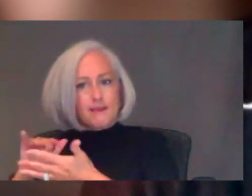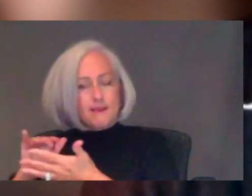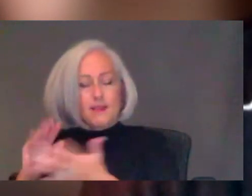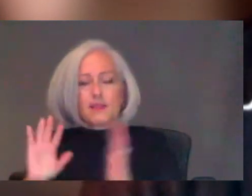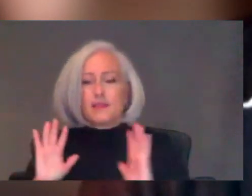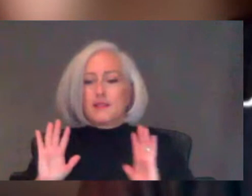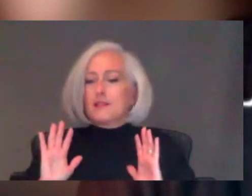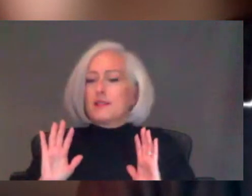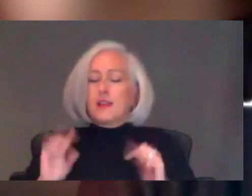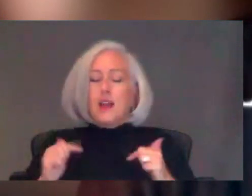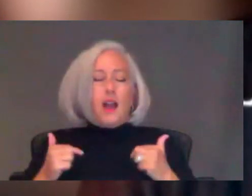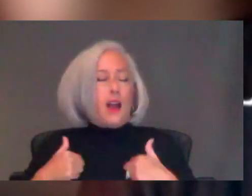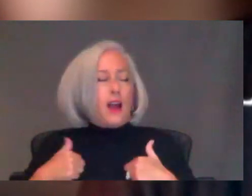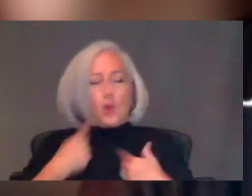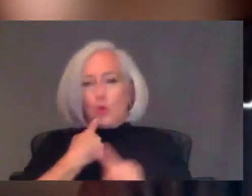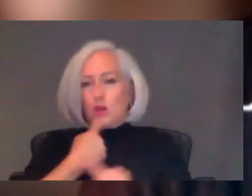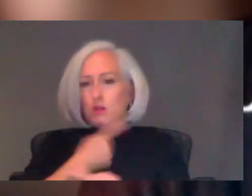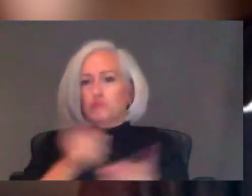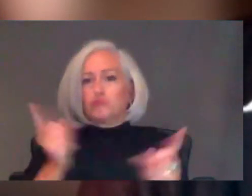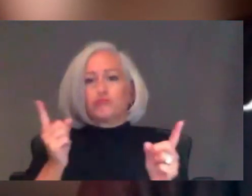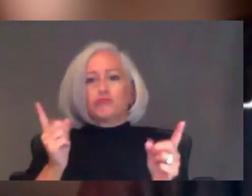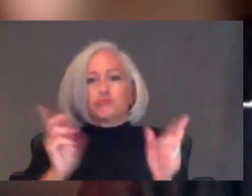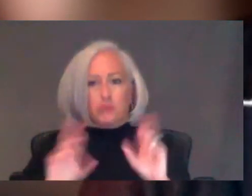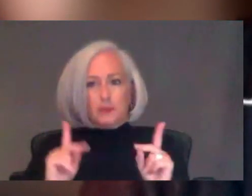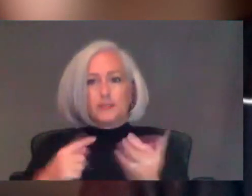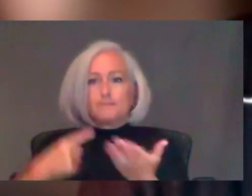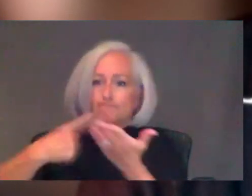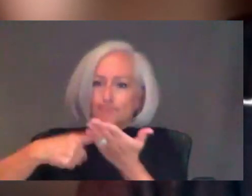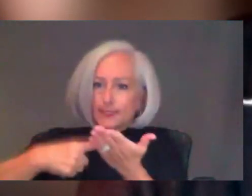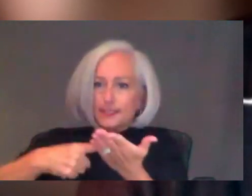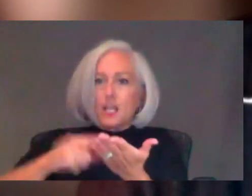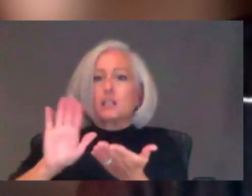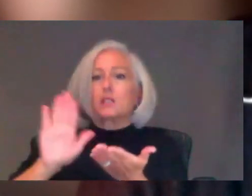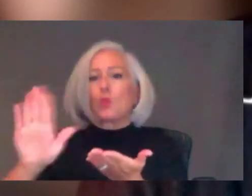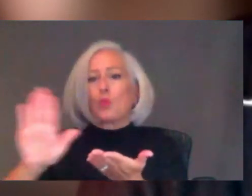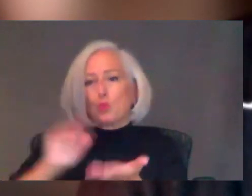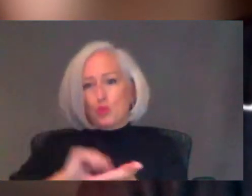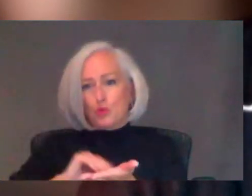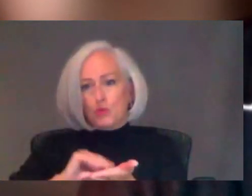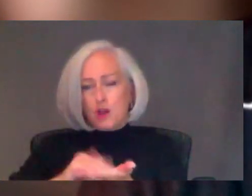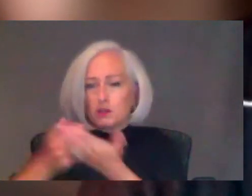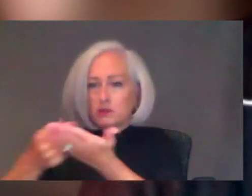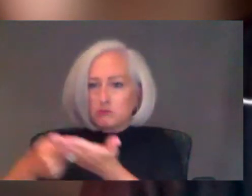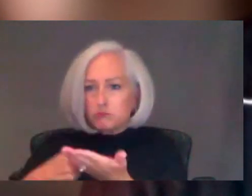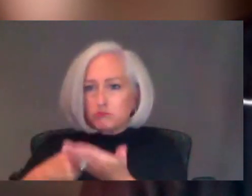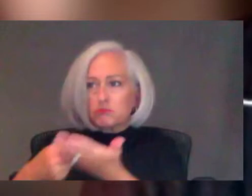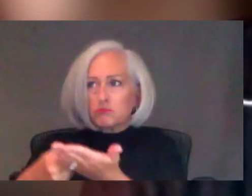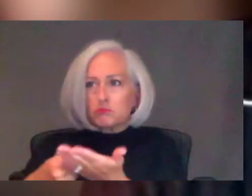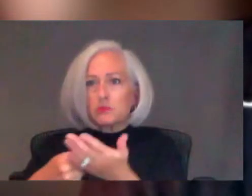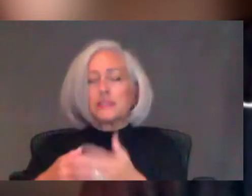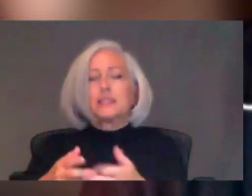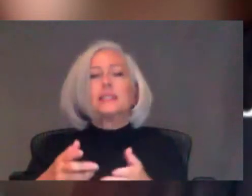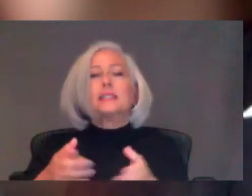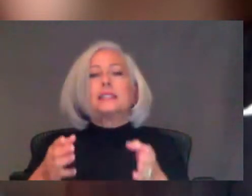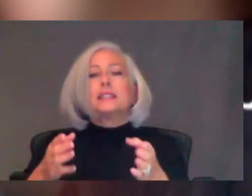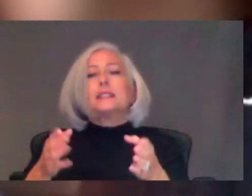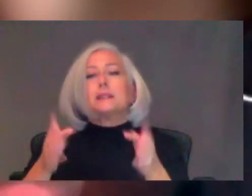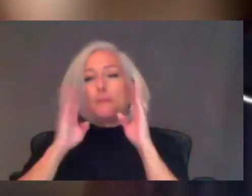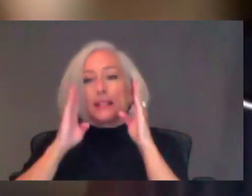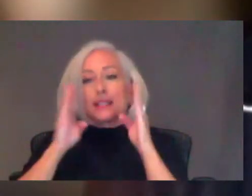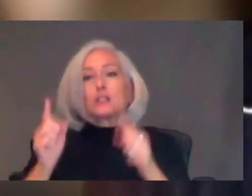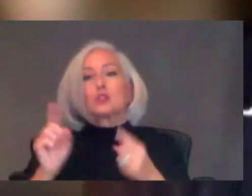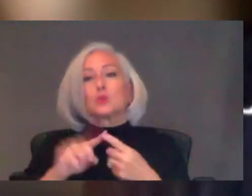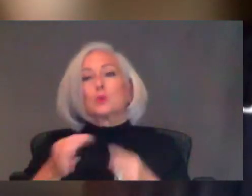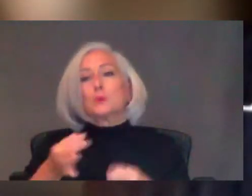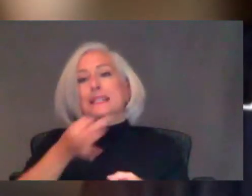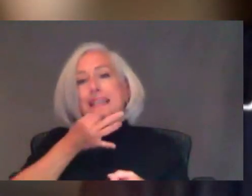what medications I was on, any other illnesses or things that I was